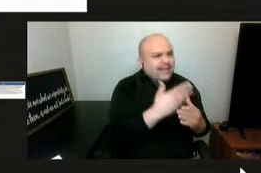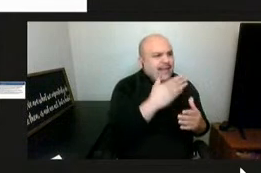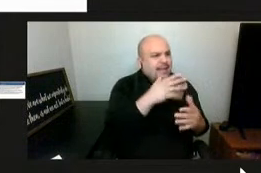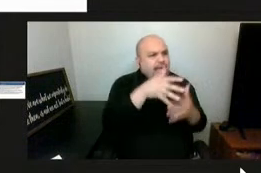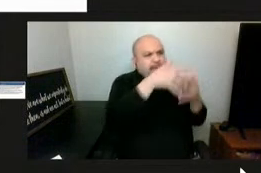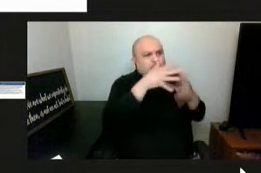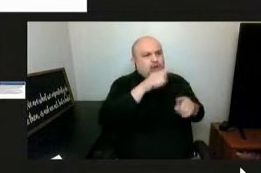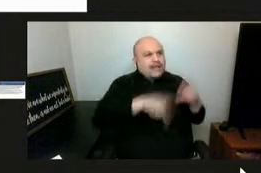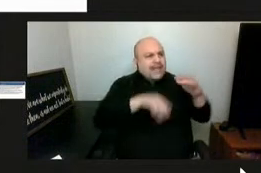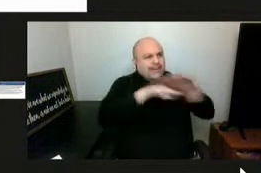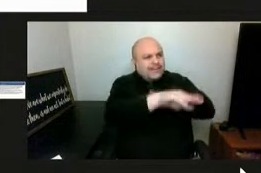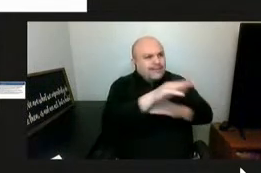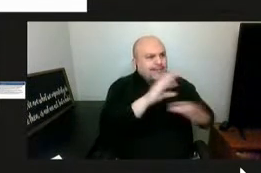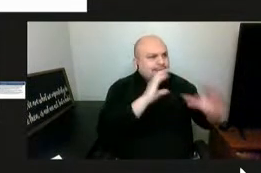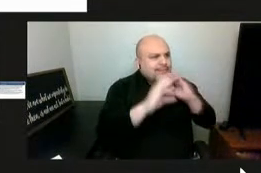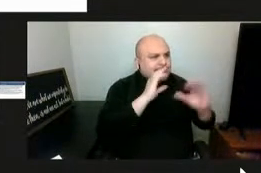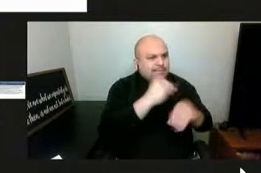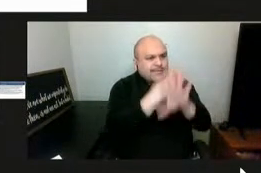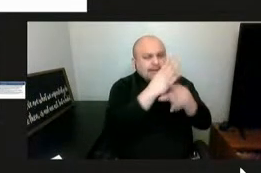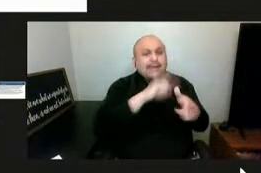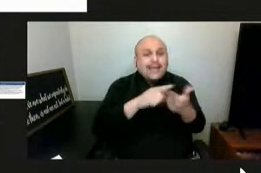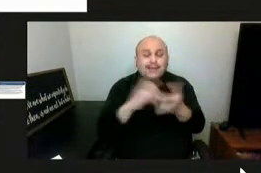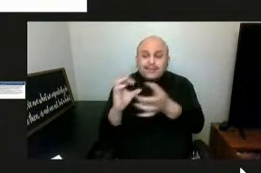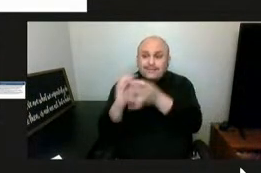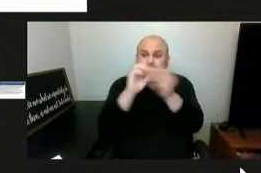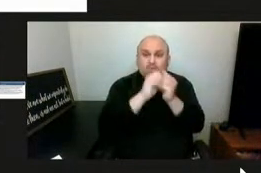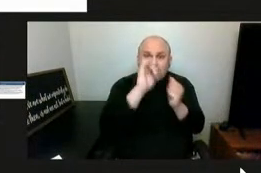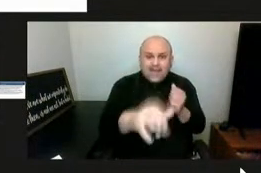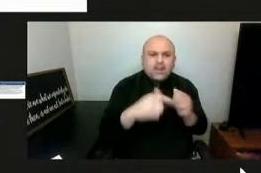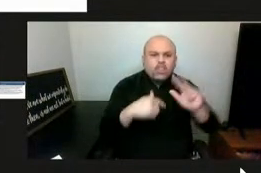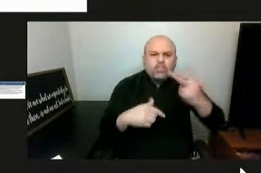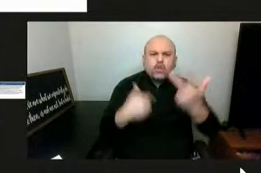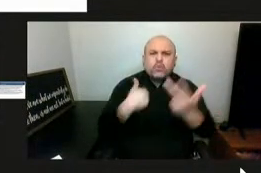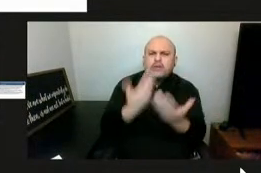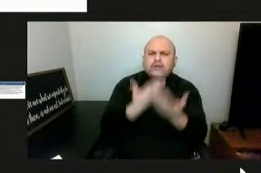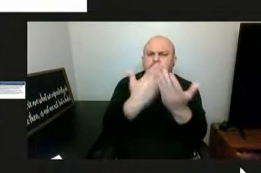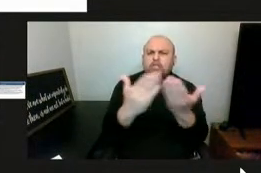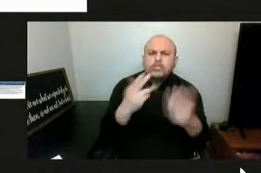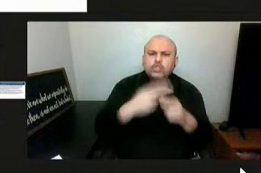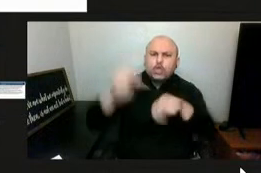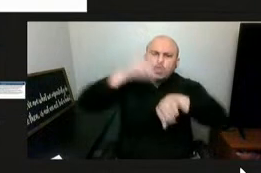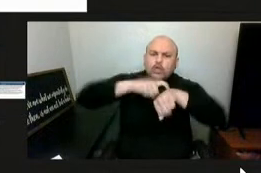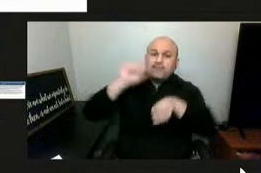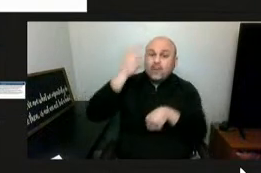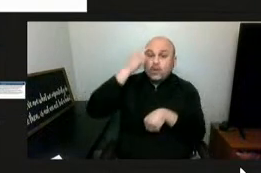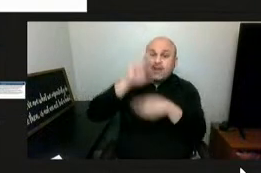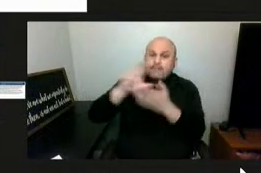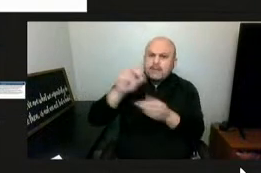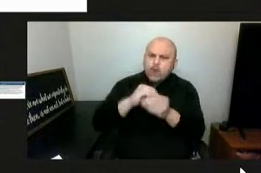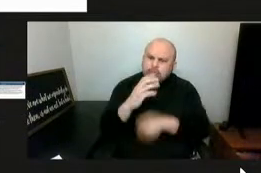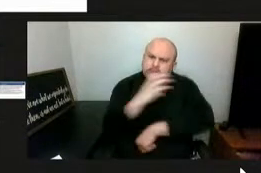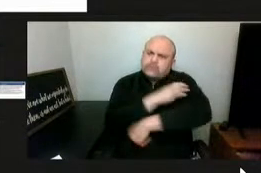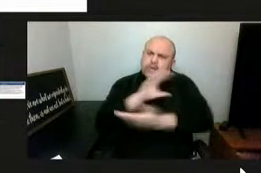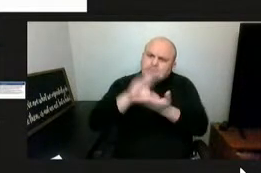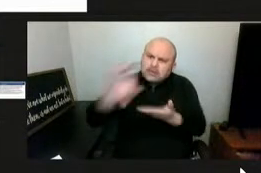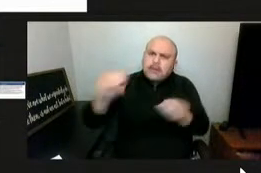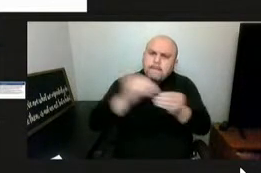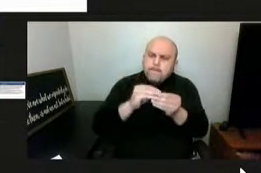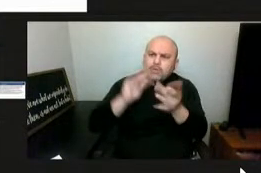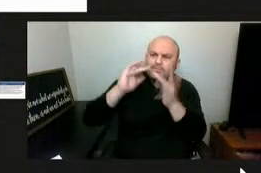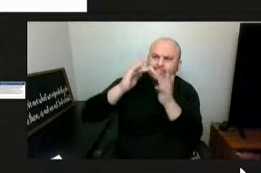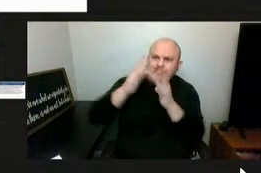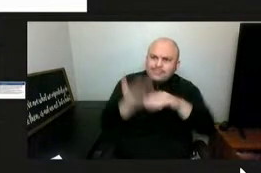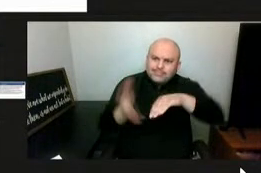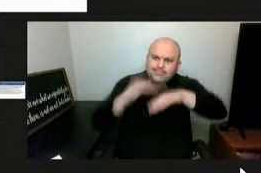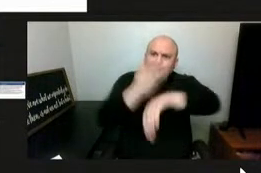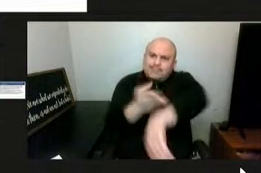telehealth-enabled support. And then aligning with this, third, we recommend that in the short term, the federal government strengthen access to broadband internet through President